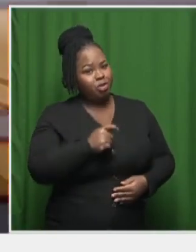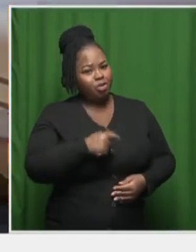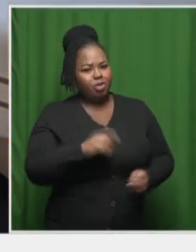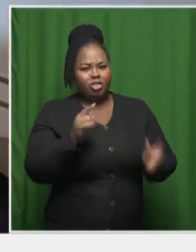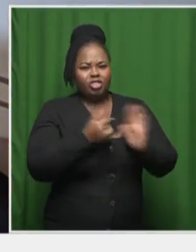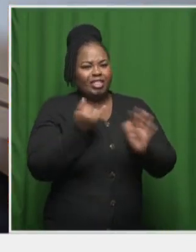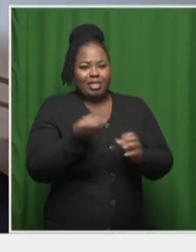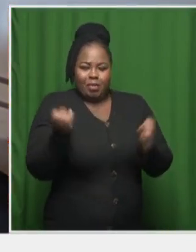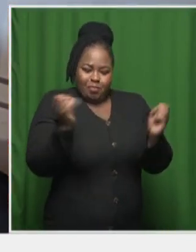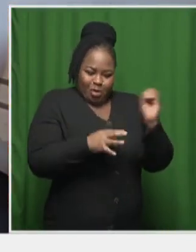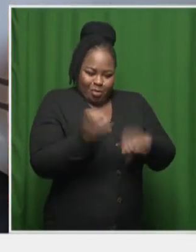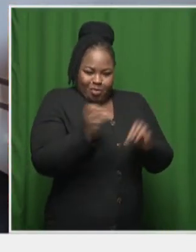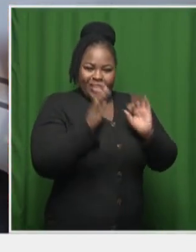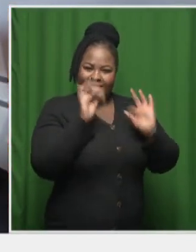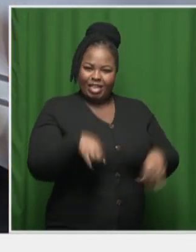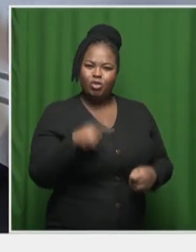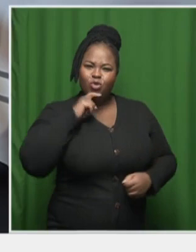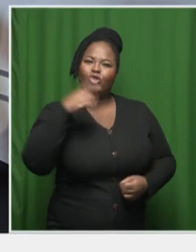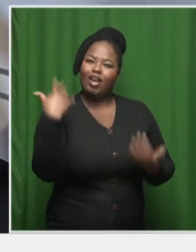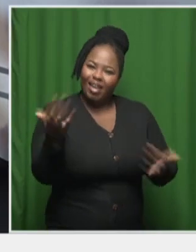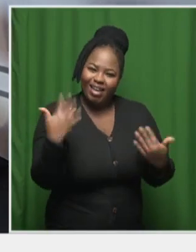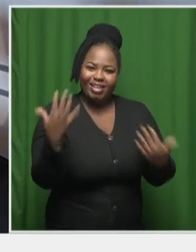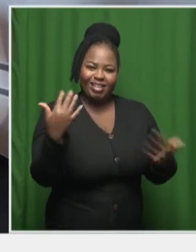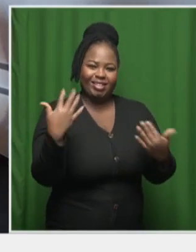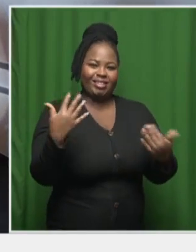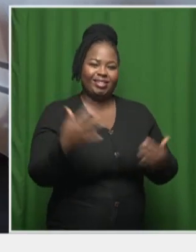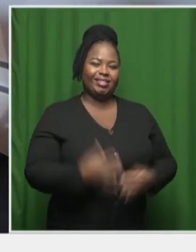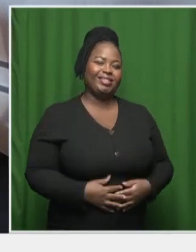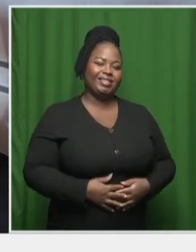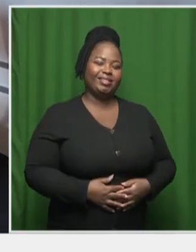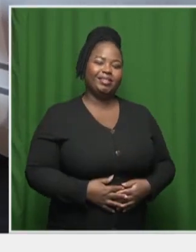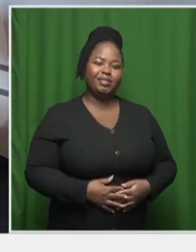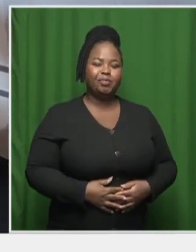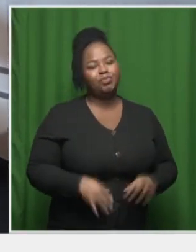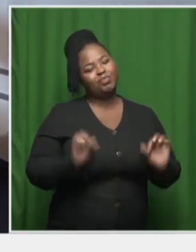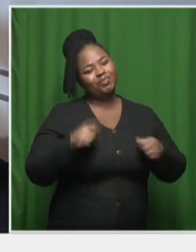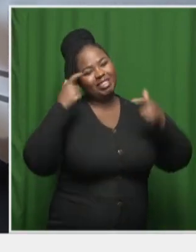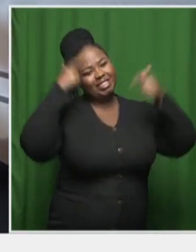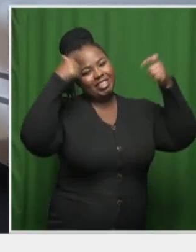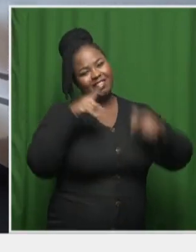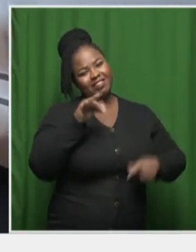it. Literally, use your hands. Use your hands. Chef Victor,